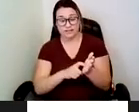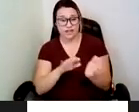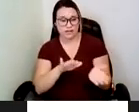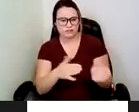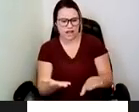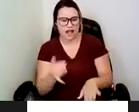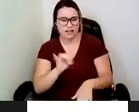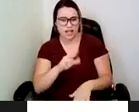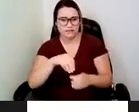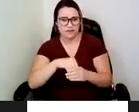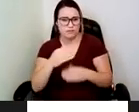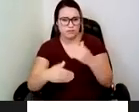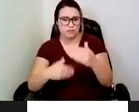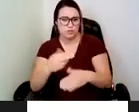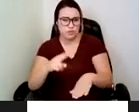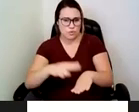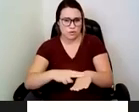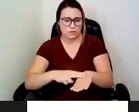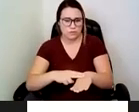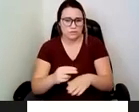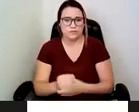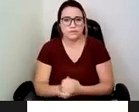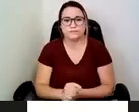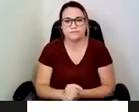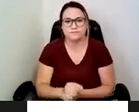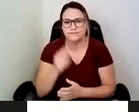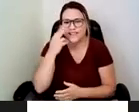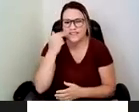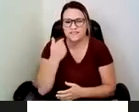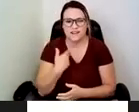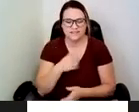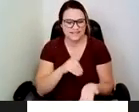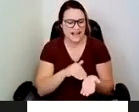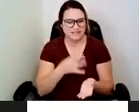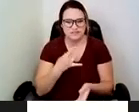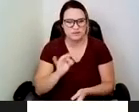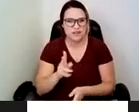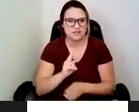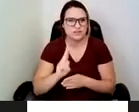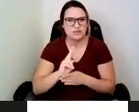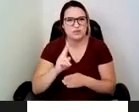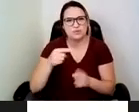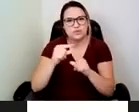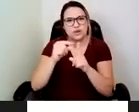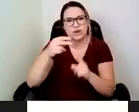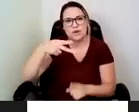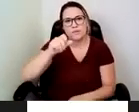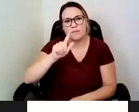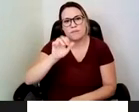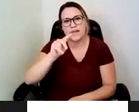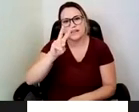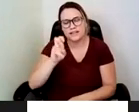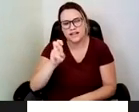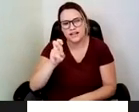process. It's funny that doctors and medical people hate to use the term palliative care, and they even say, why don't you change the name of